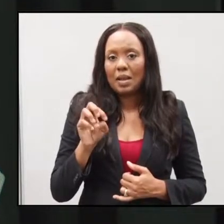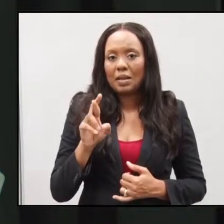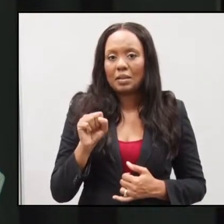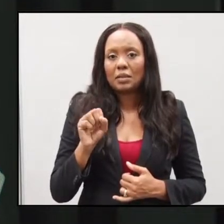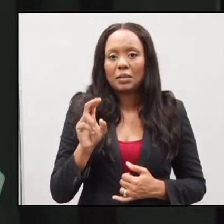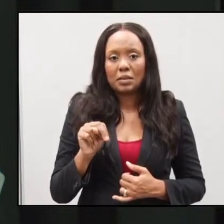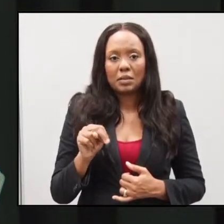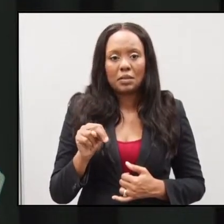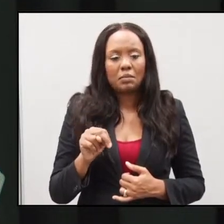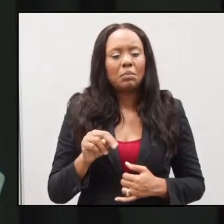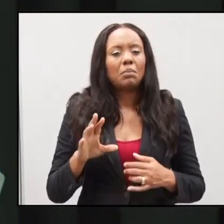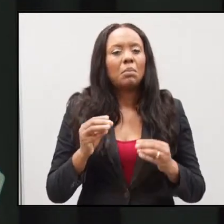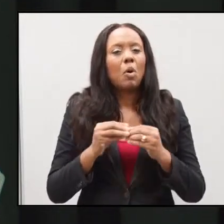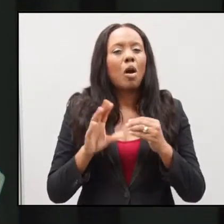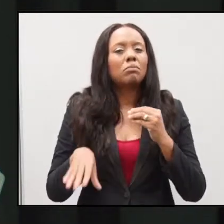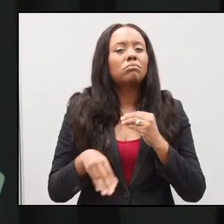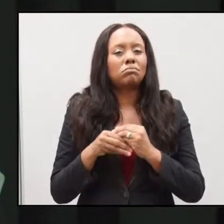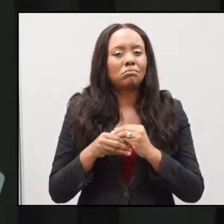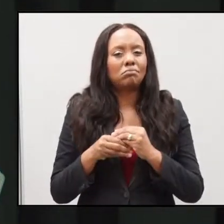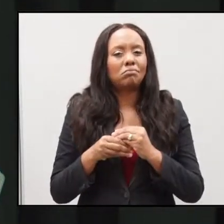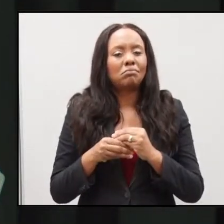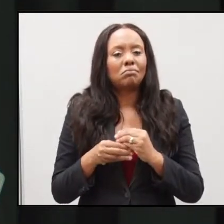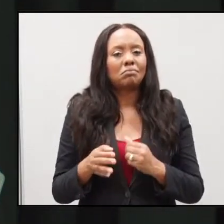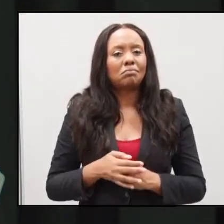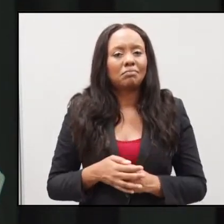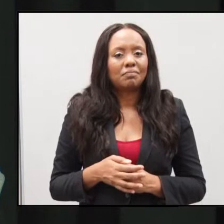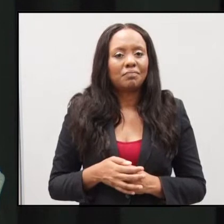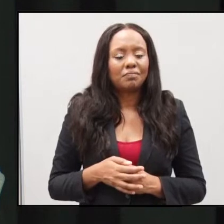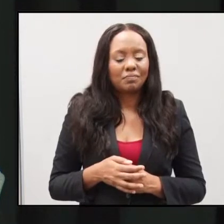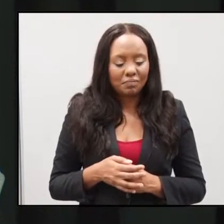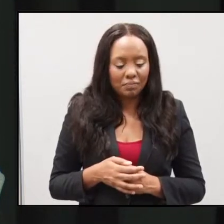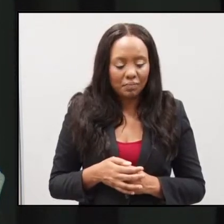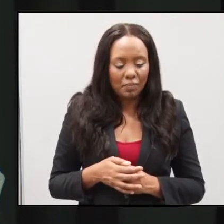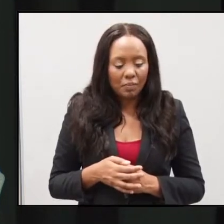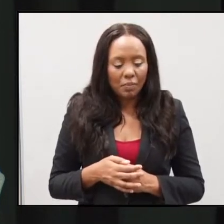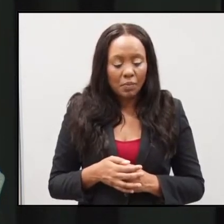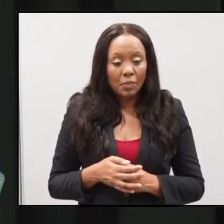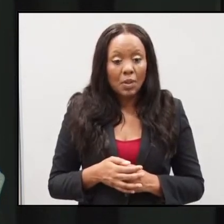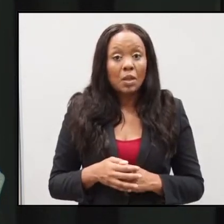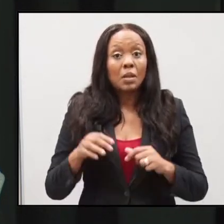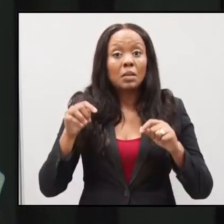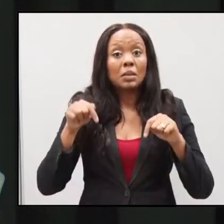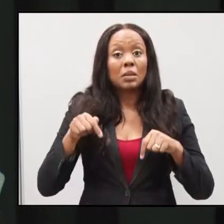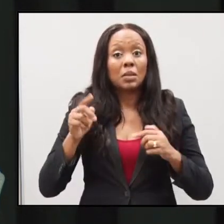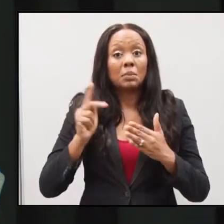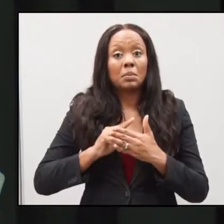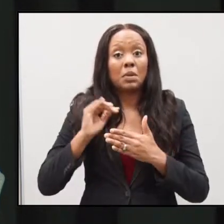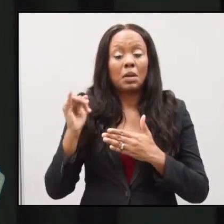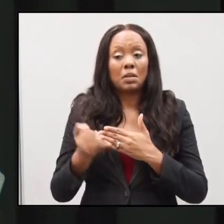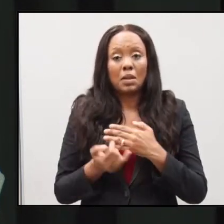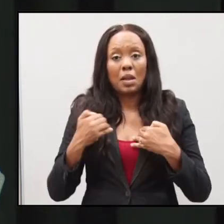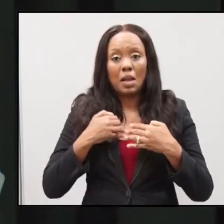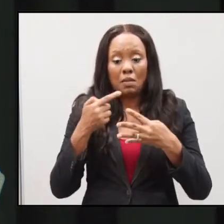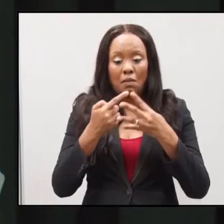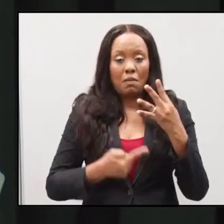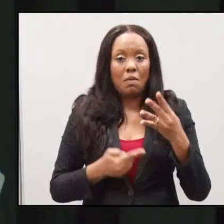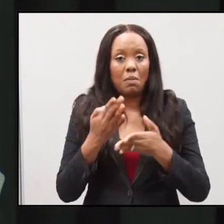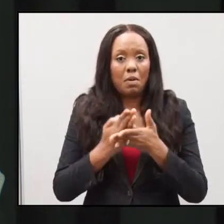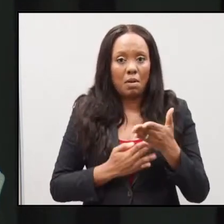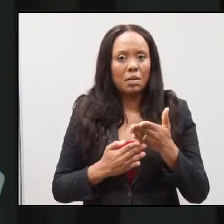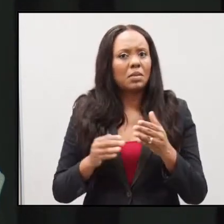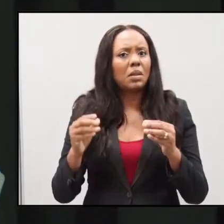some additional context, because as the Prime Minister alluded, this is one part of a much larger vision for this